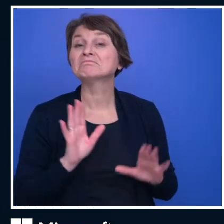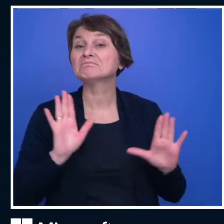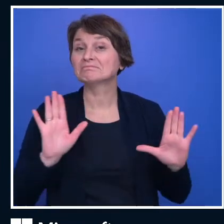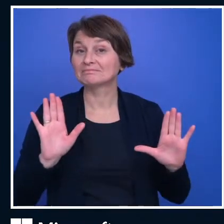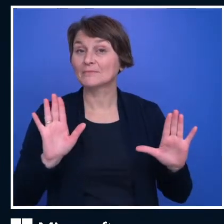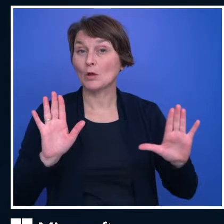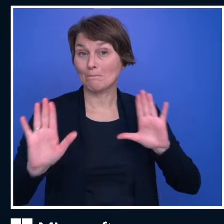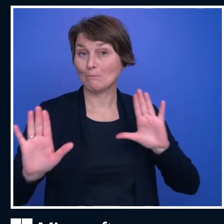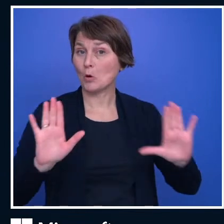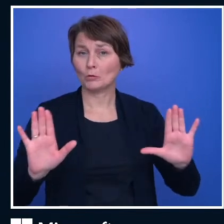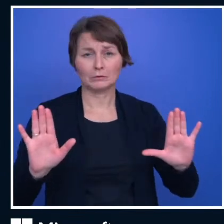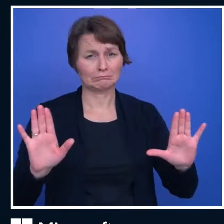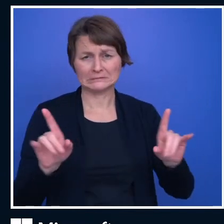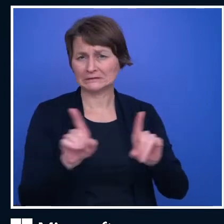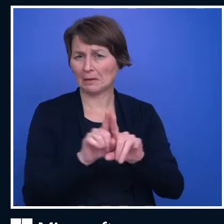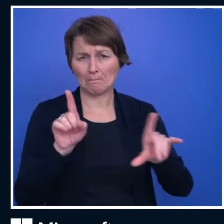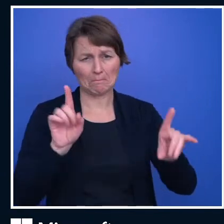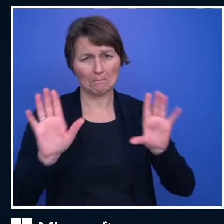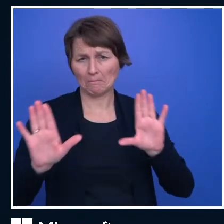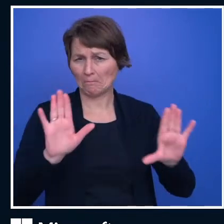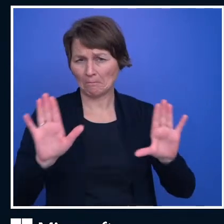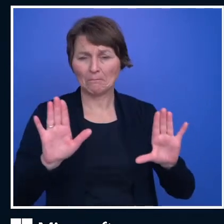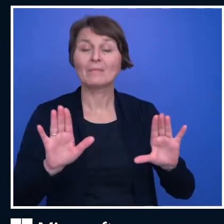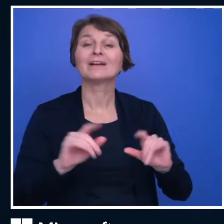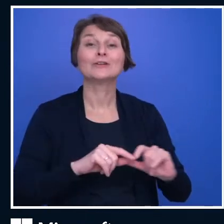same. We give it a picture as an input. It